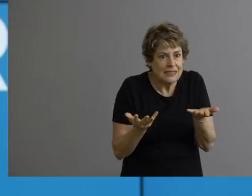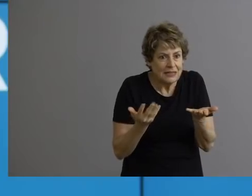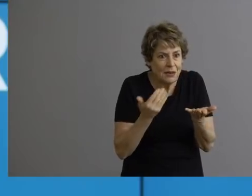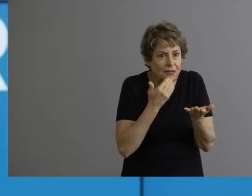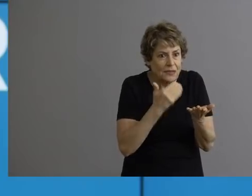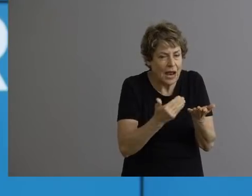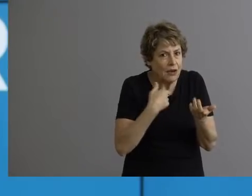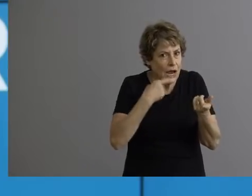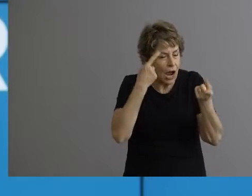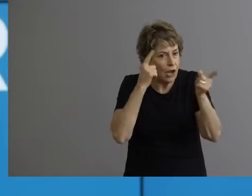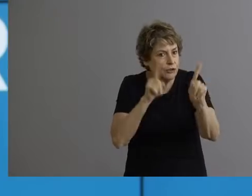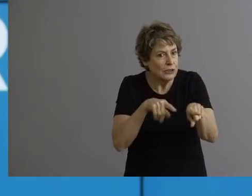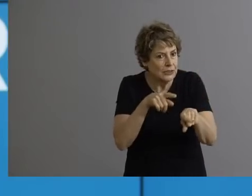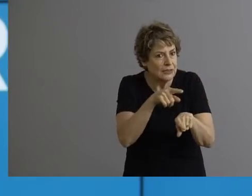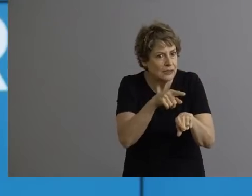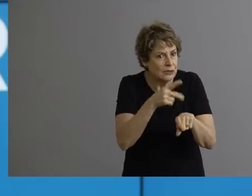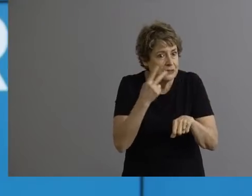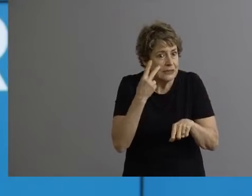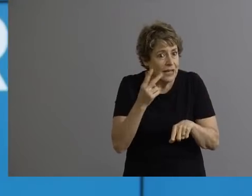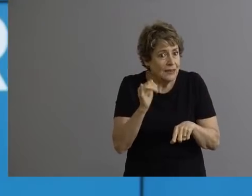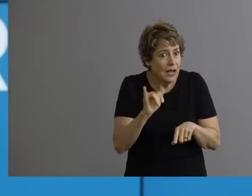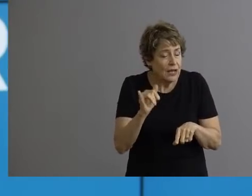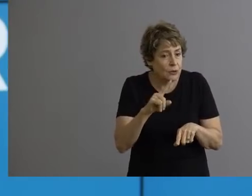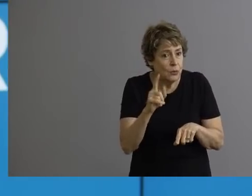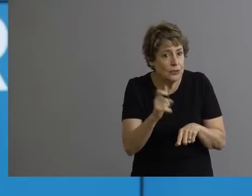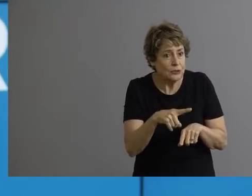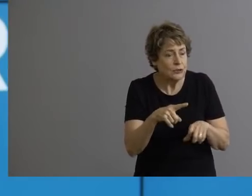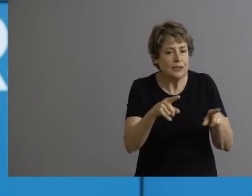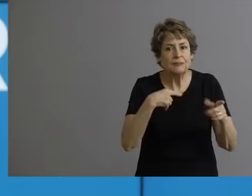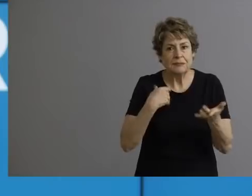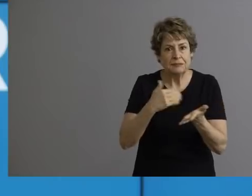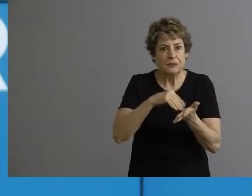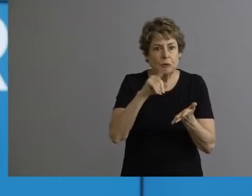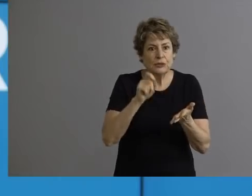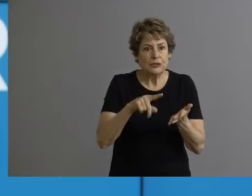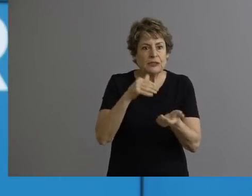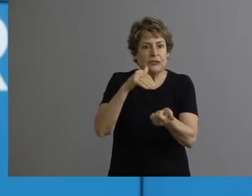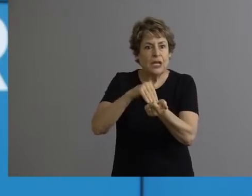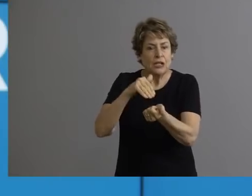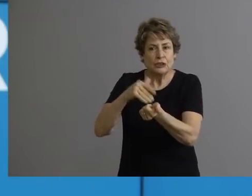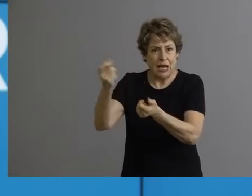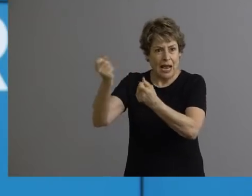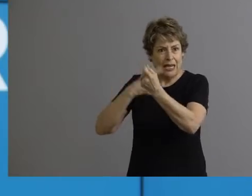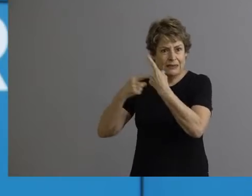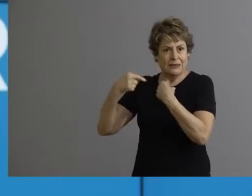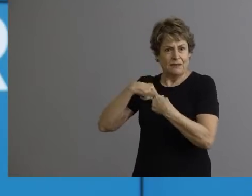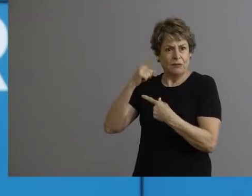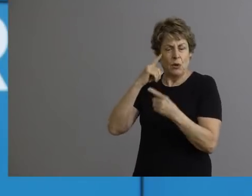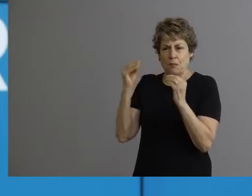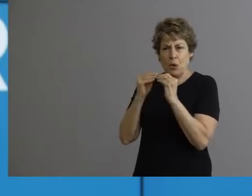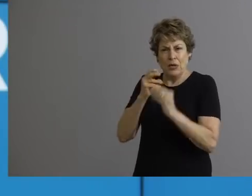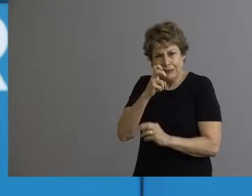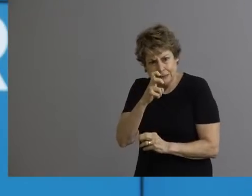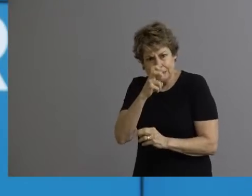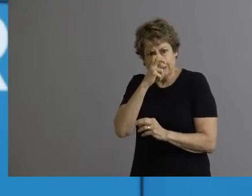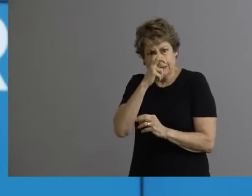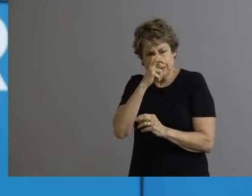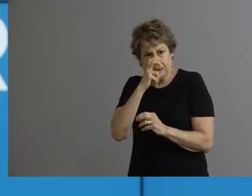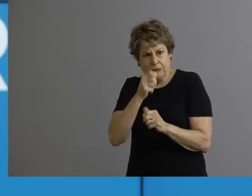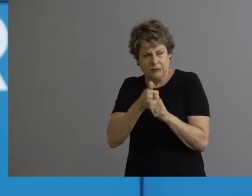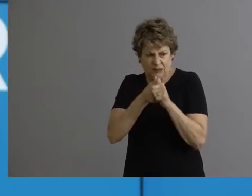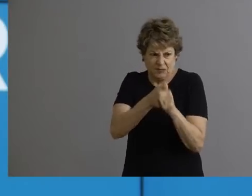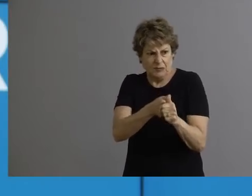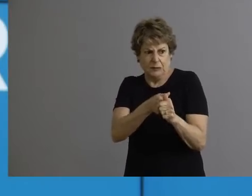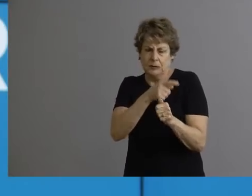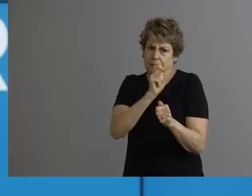for more enforcement. And I've had local leaders that are asking me for more of a wide breadth around